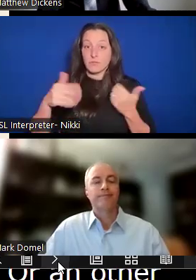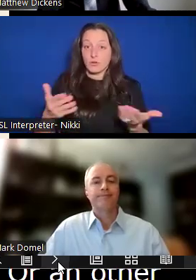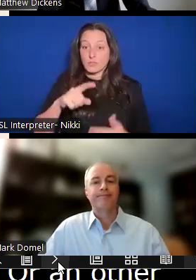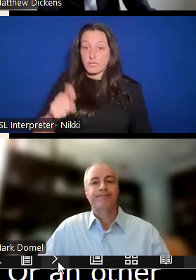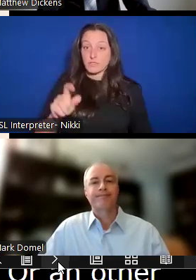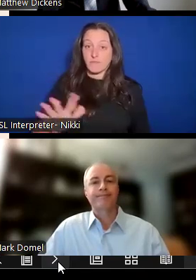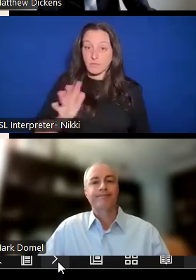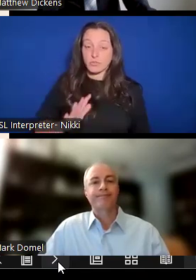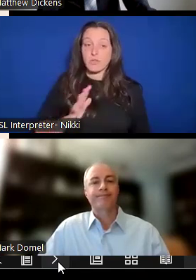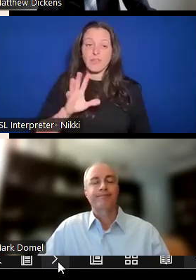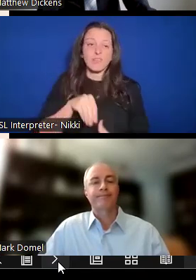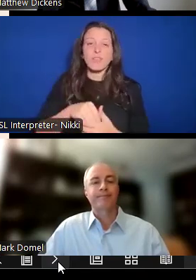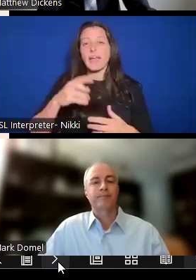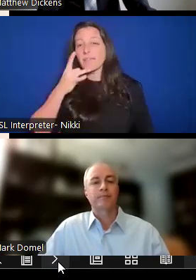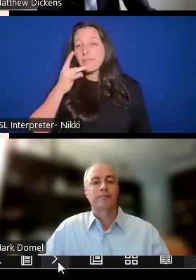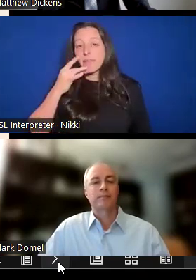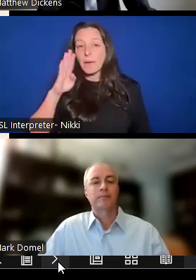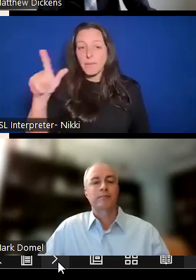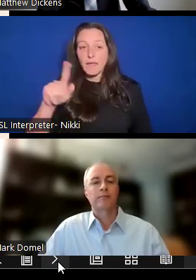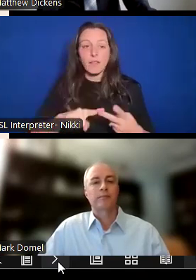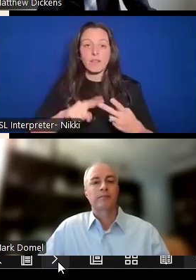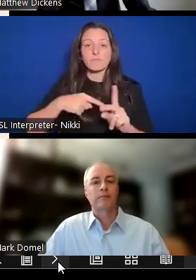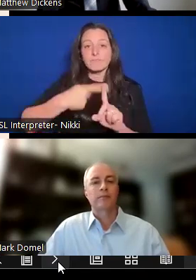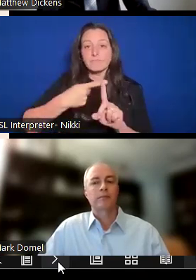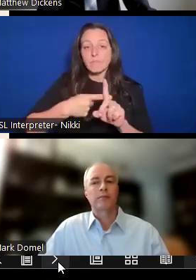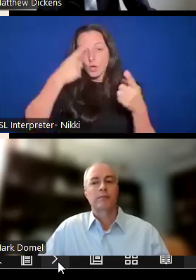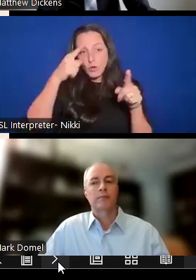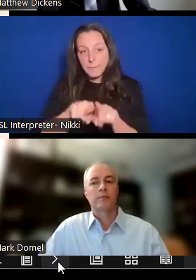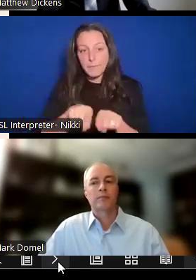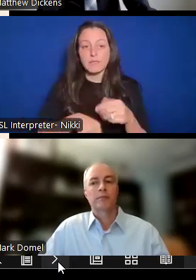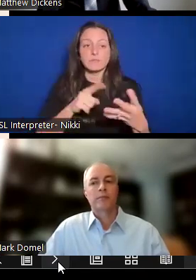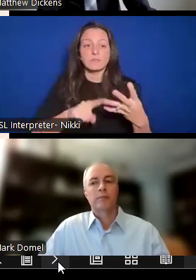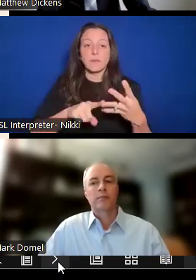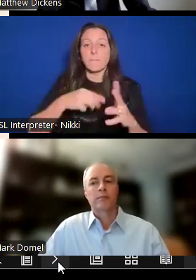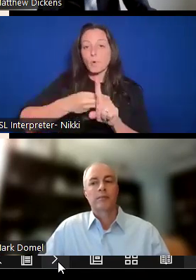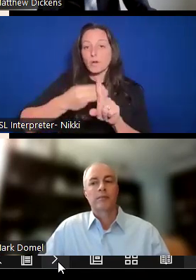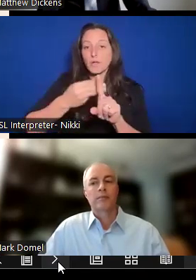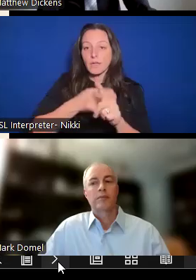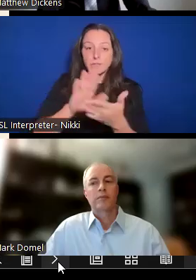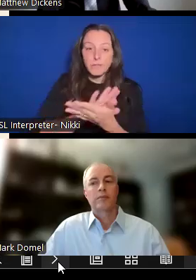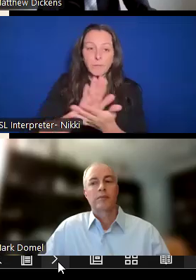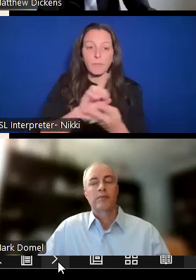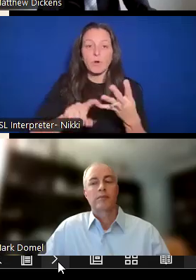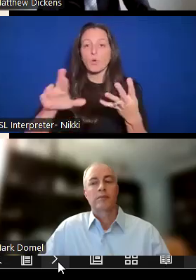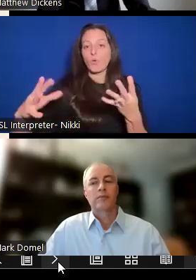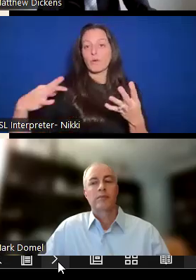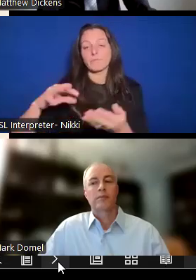a utility bill, a lease agreement, a mortgage statement, or a voter registration certificate.